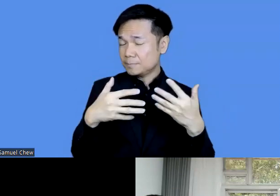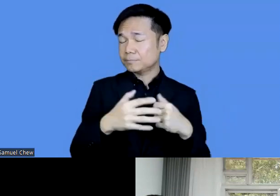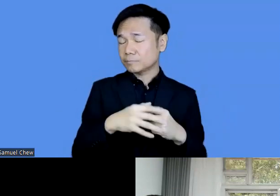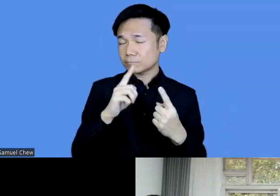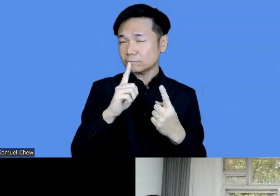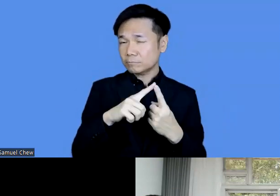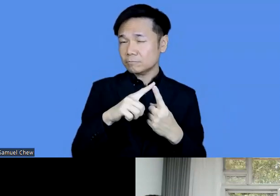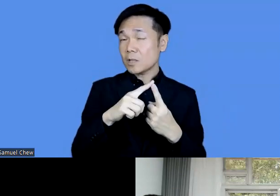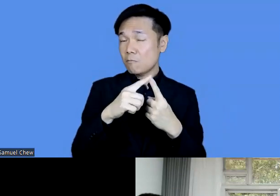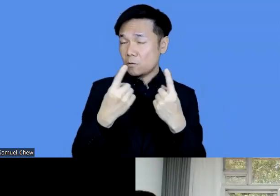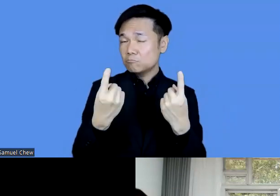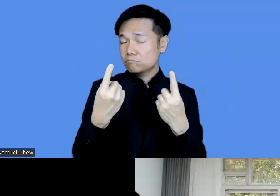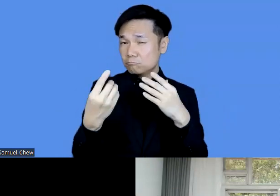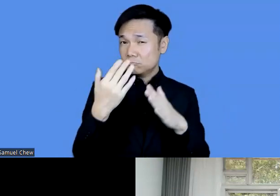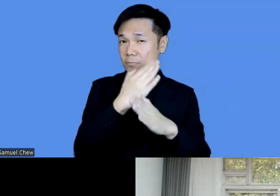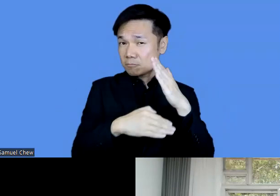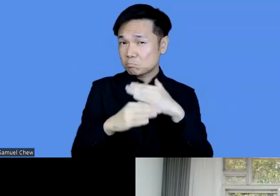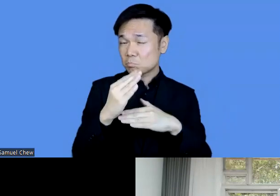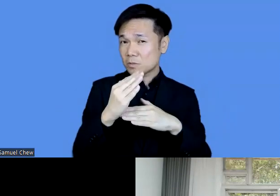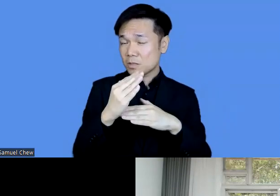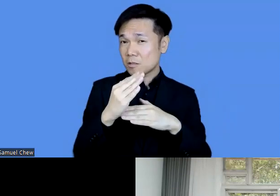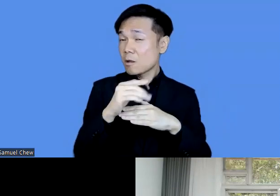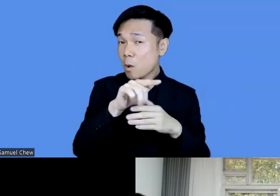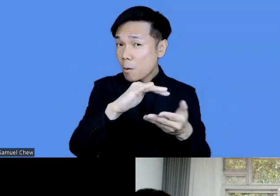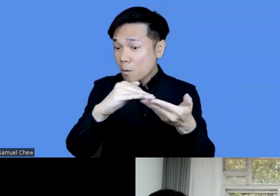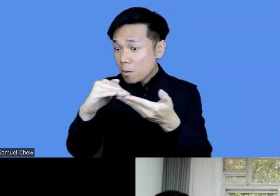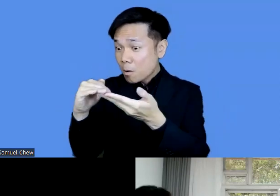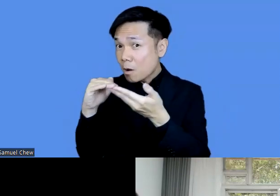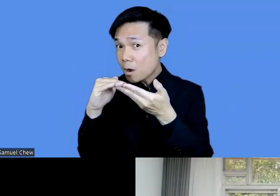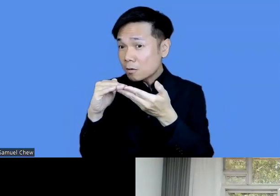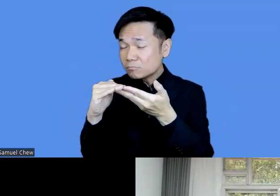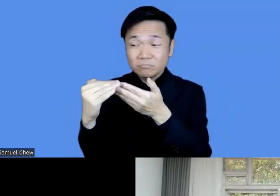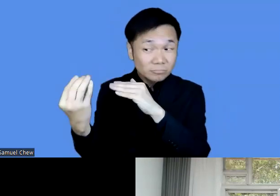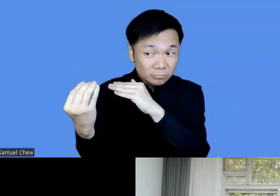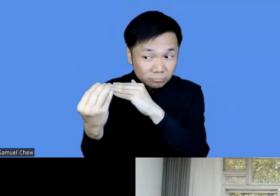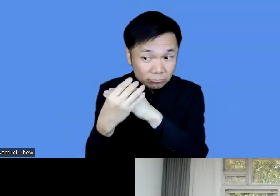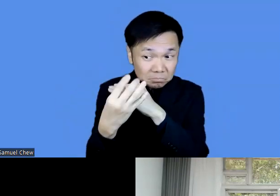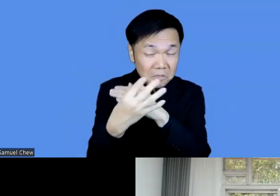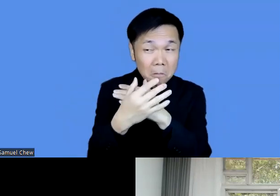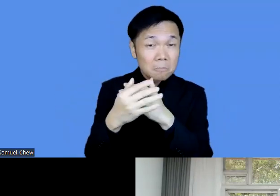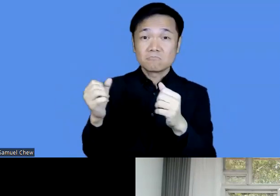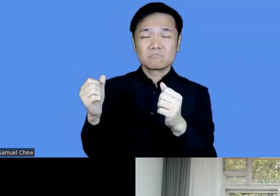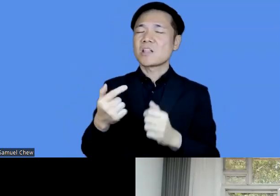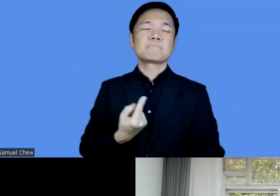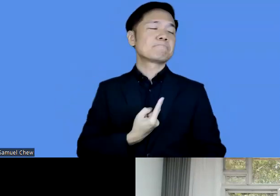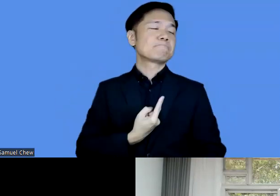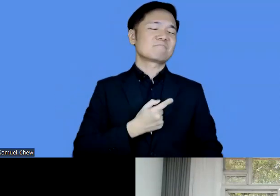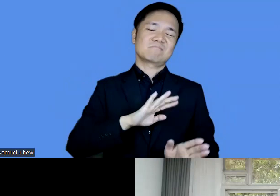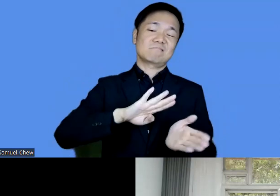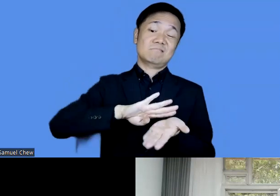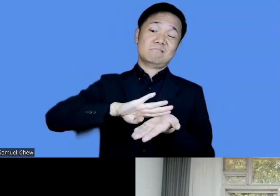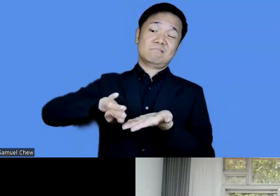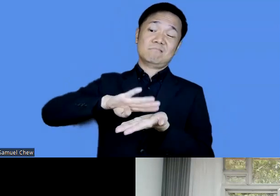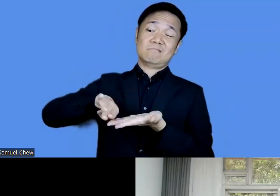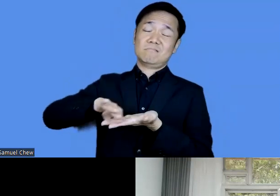persons with disabilities, if we don't consult with organization of persons with disabilities, if we don't put organization of persons with disabilities in the